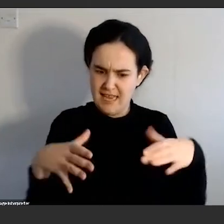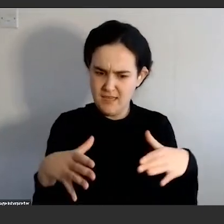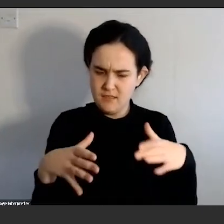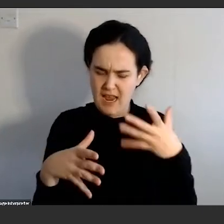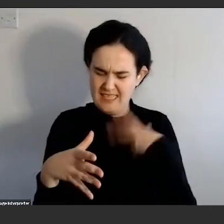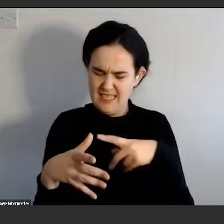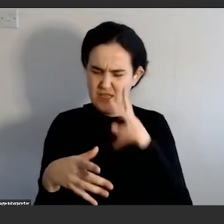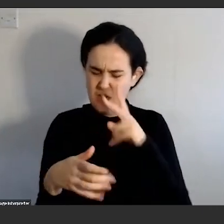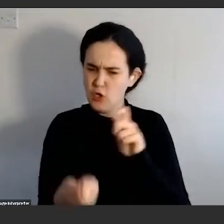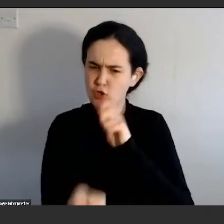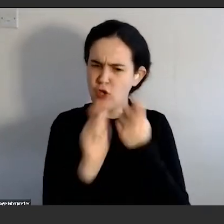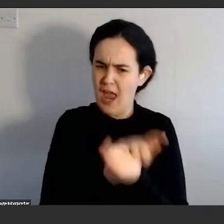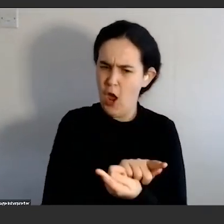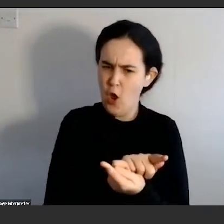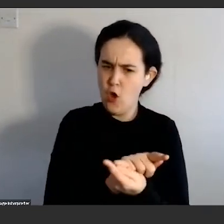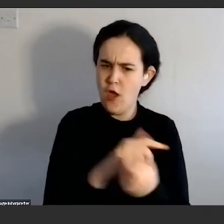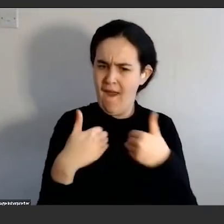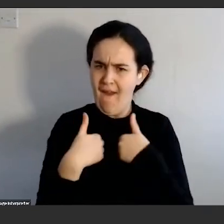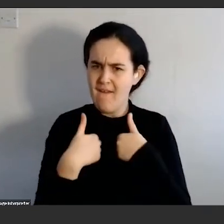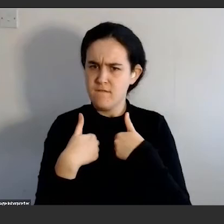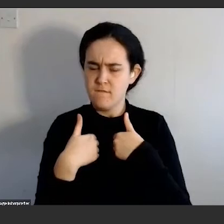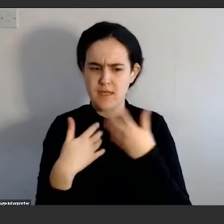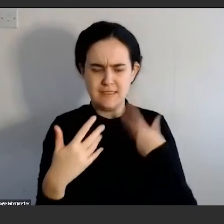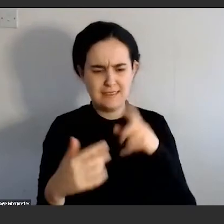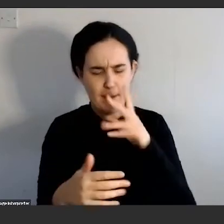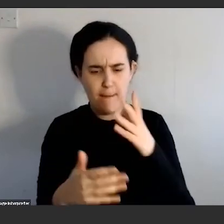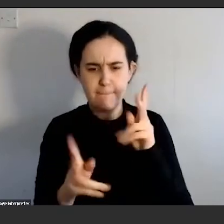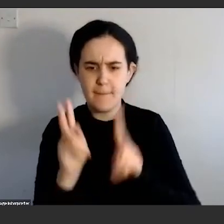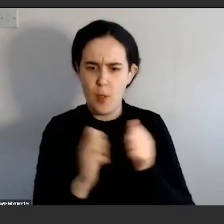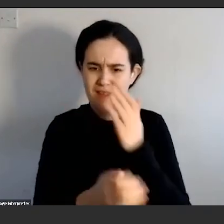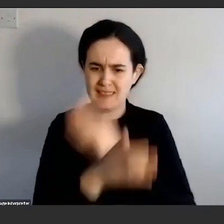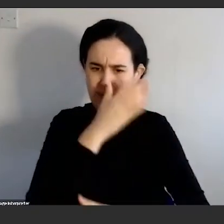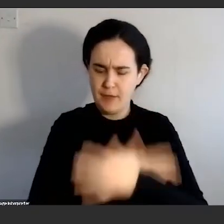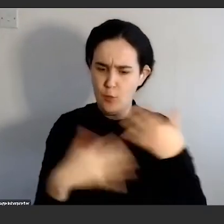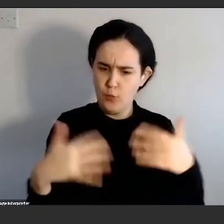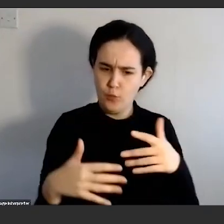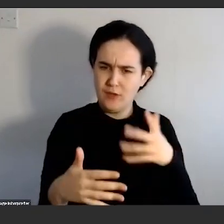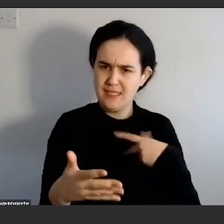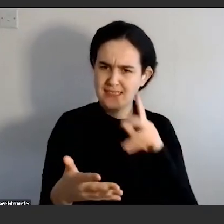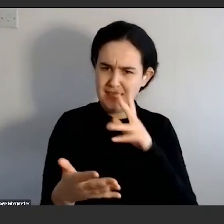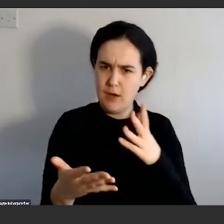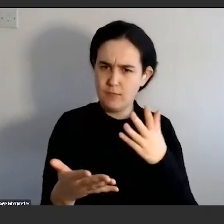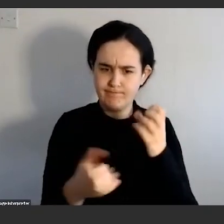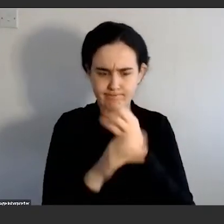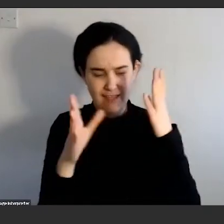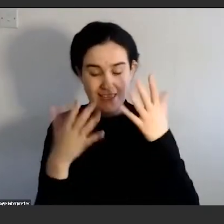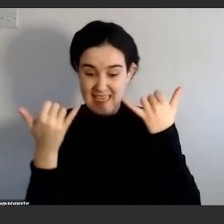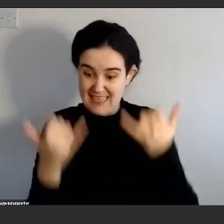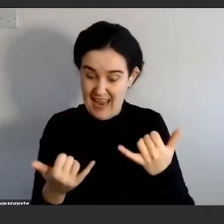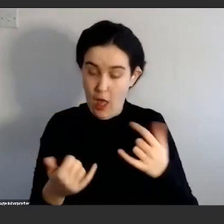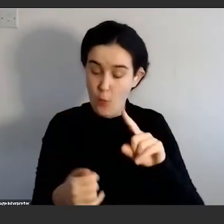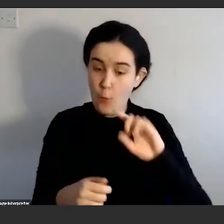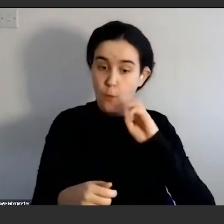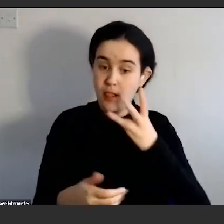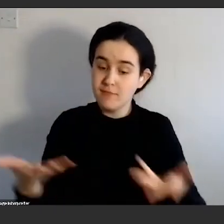with disabilities are listened to. That's exactly what we're about to do. I'm going to say hello to Ashura, to Olga,